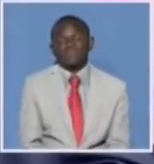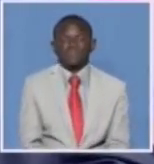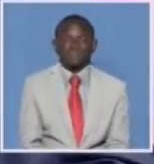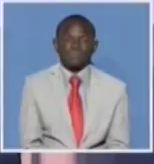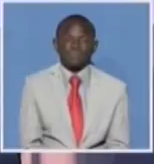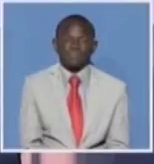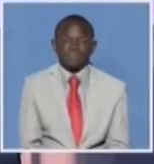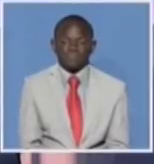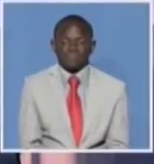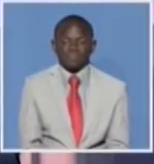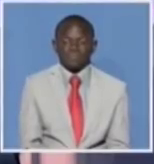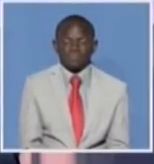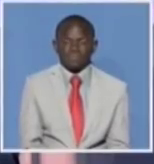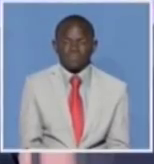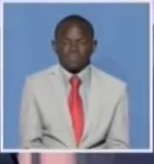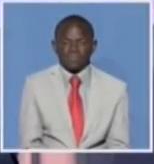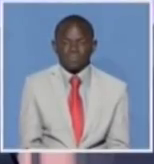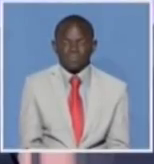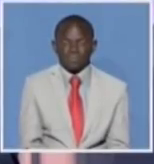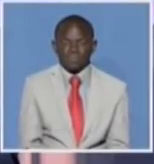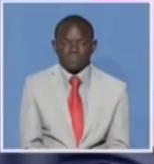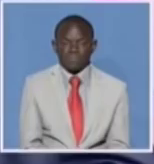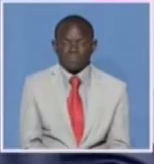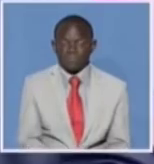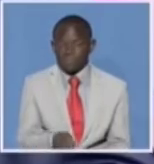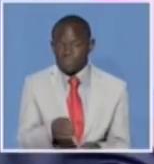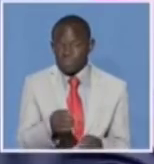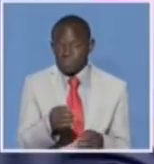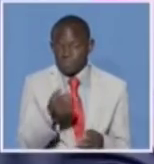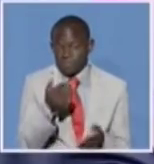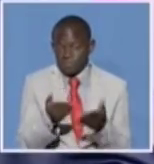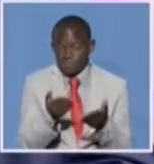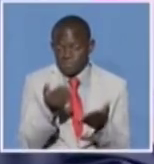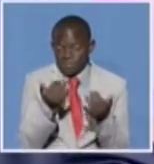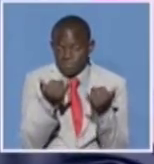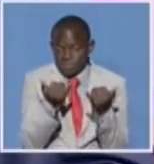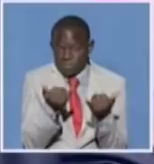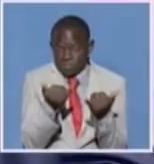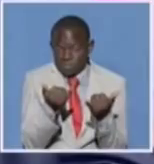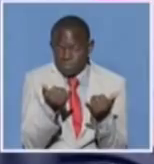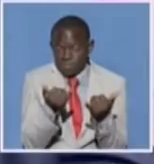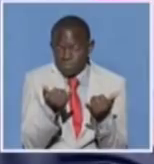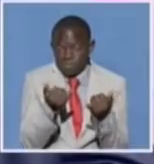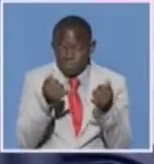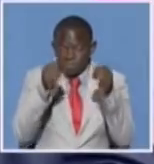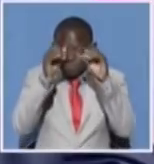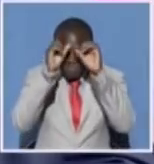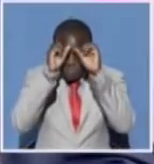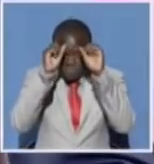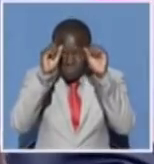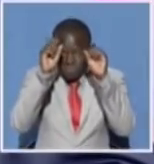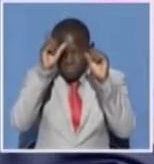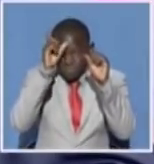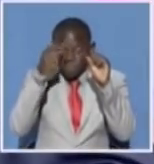done, and continuing forward, even now as the case is, His Excellency has directed that